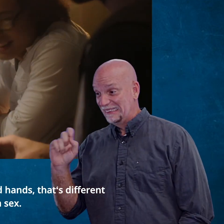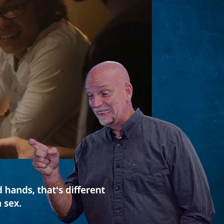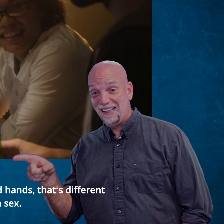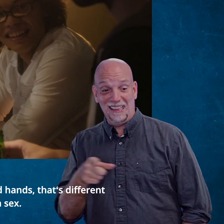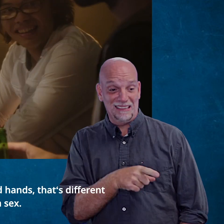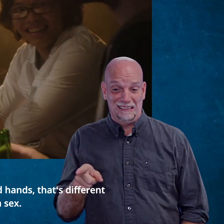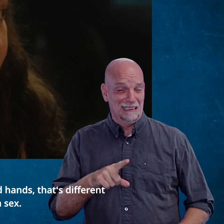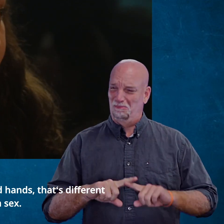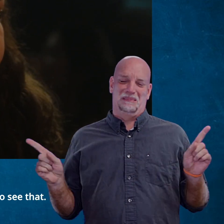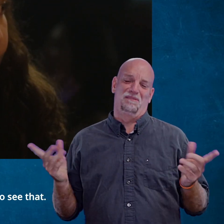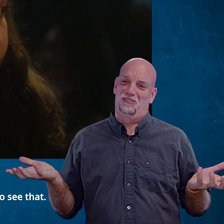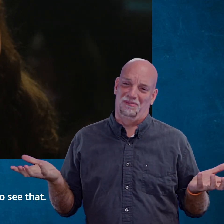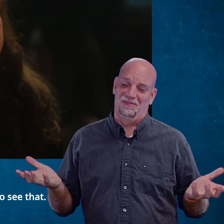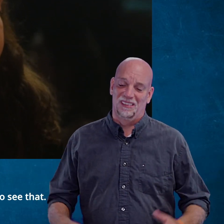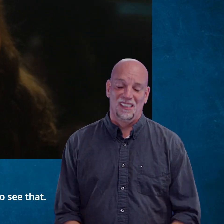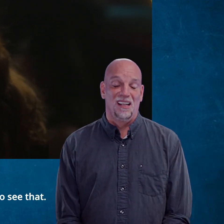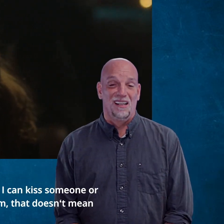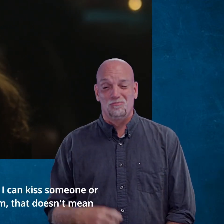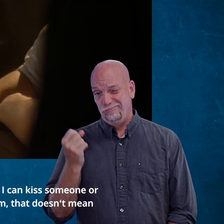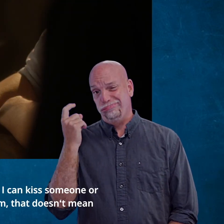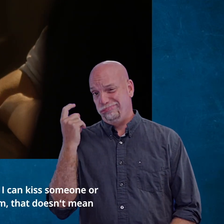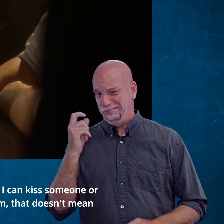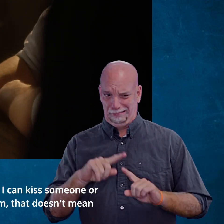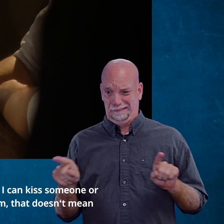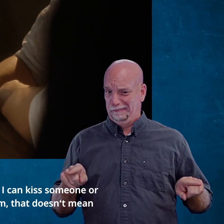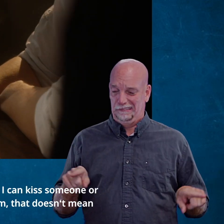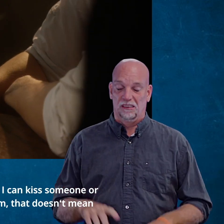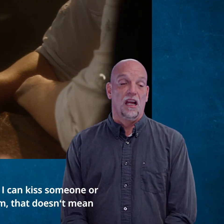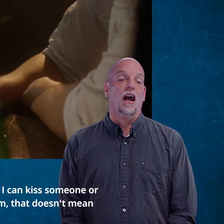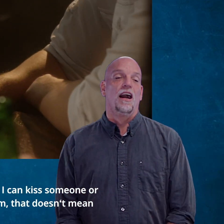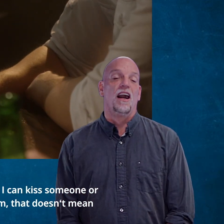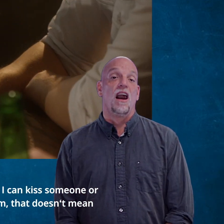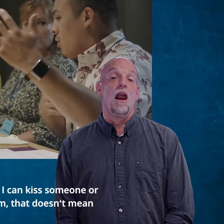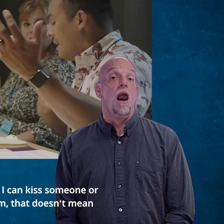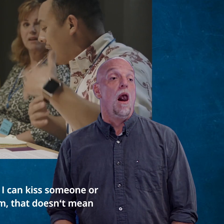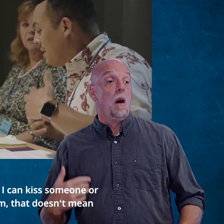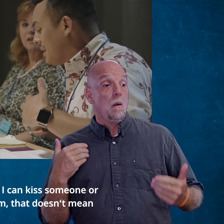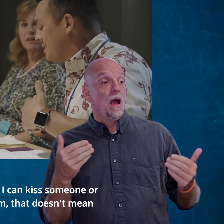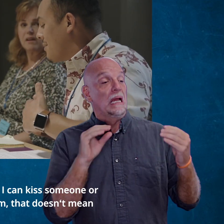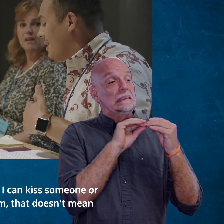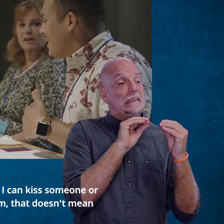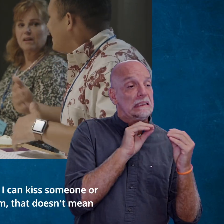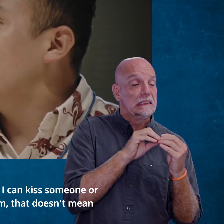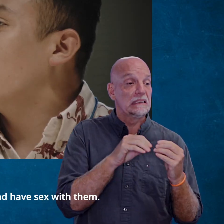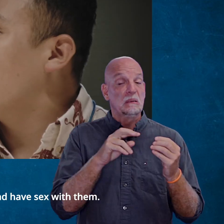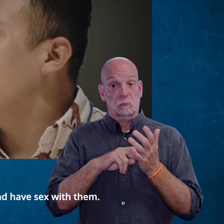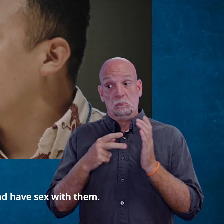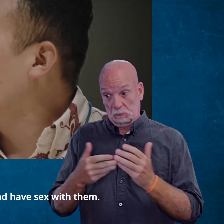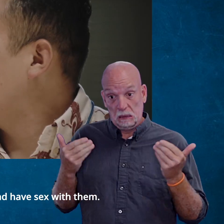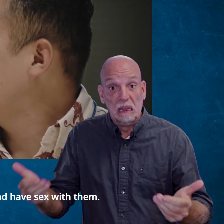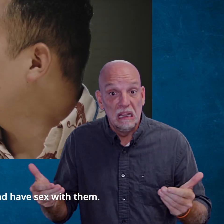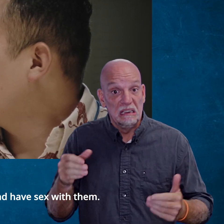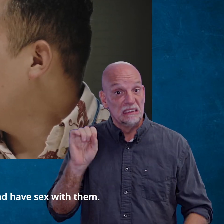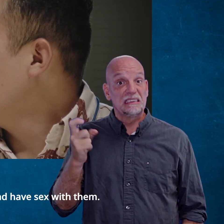from sex. Like, we have to see that. Just because I go and I can kiss someone or they let me kiss them, that doesn't mean they want me